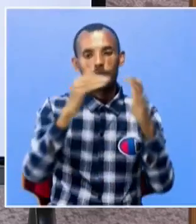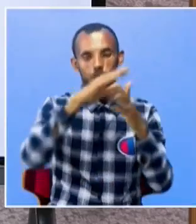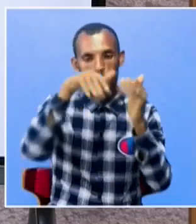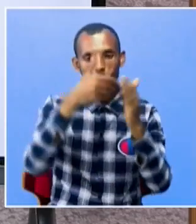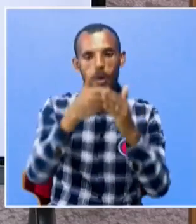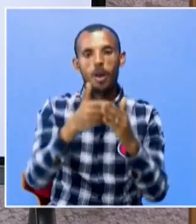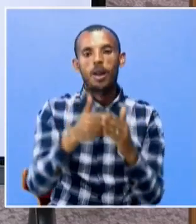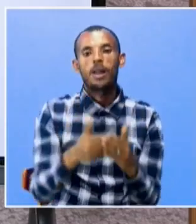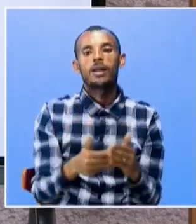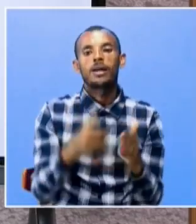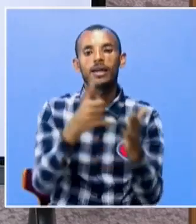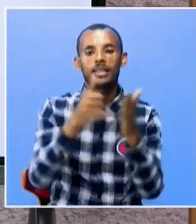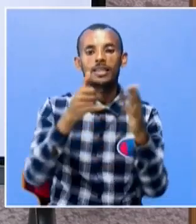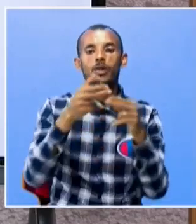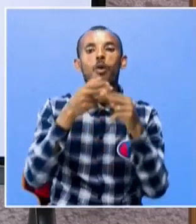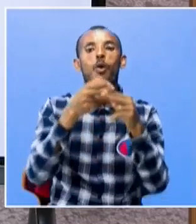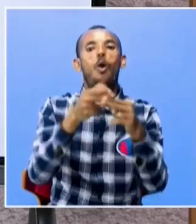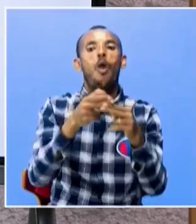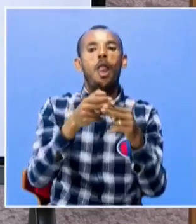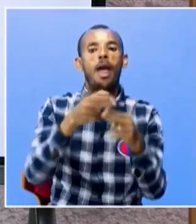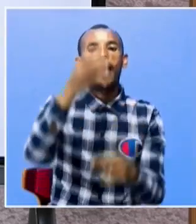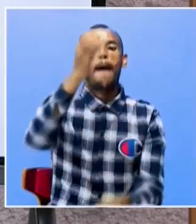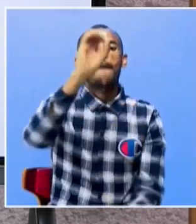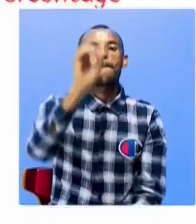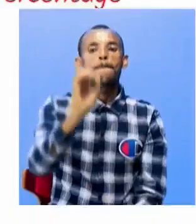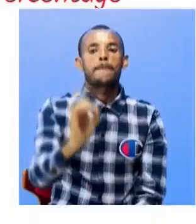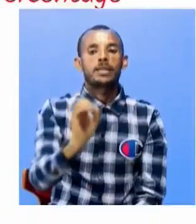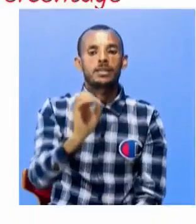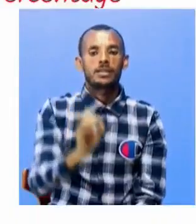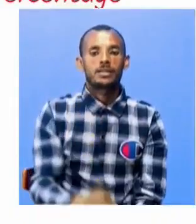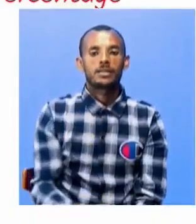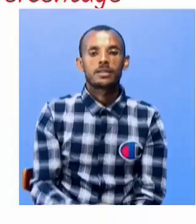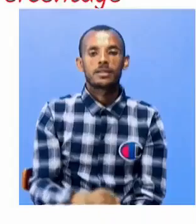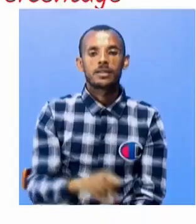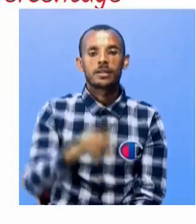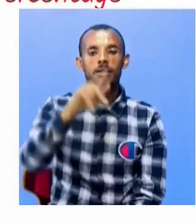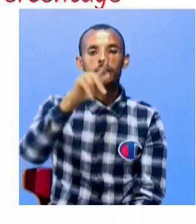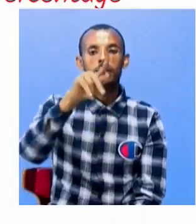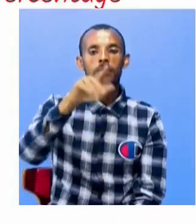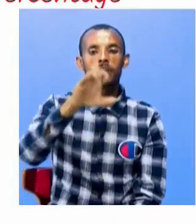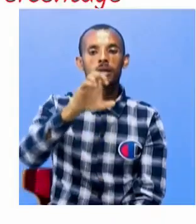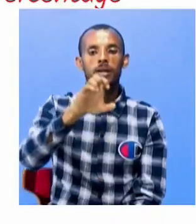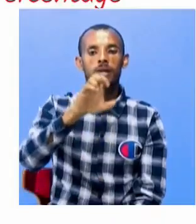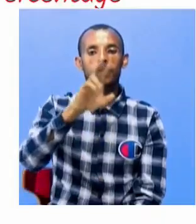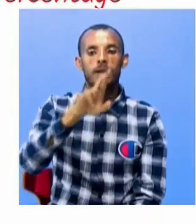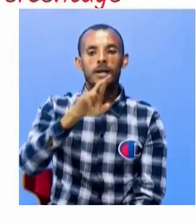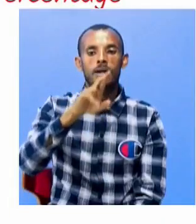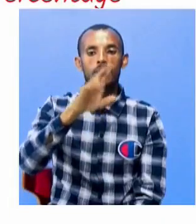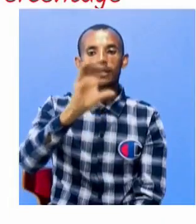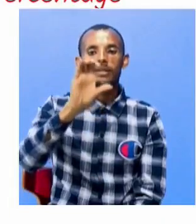call it percentage. Therefore, here, percentage,